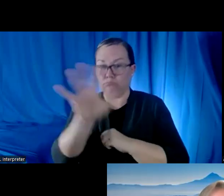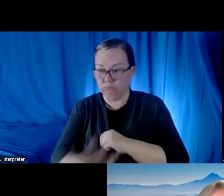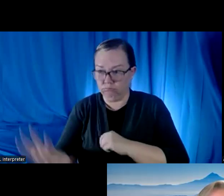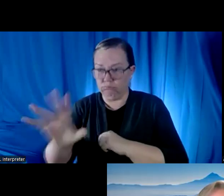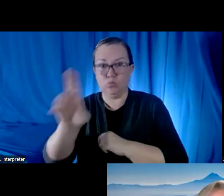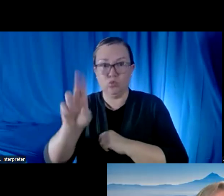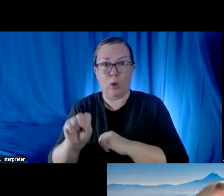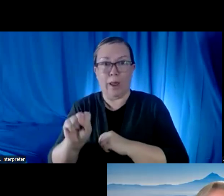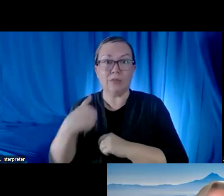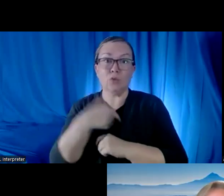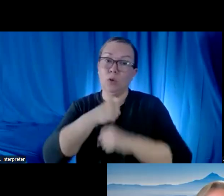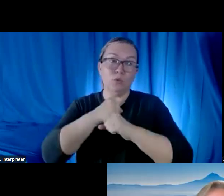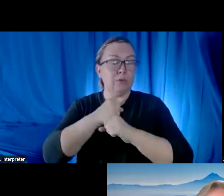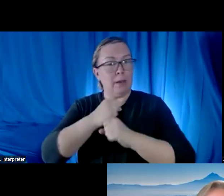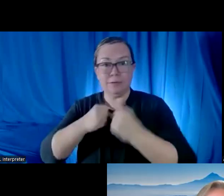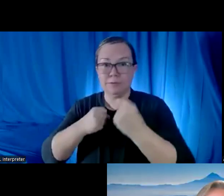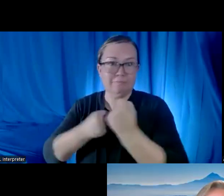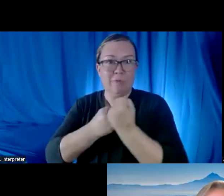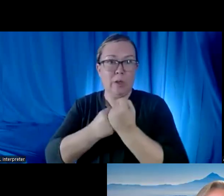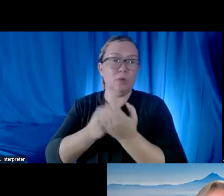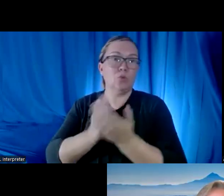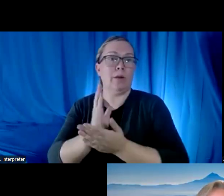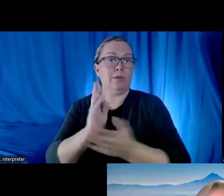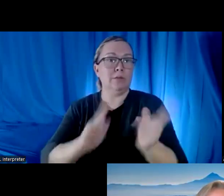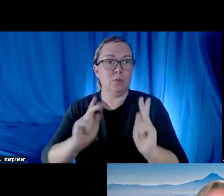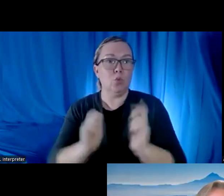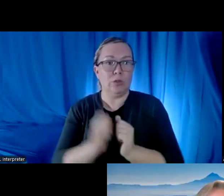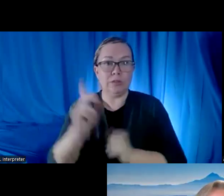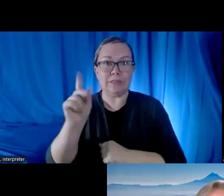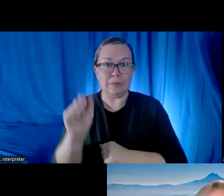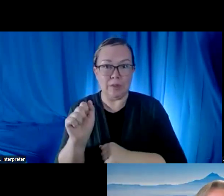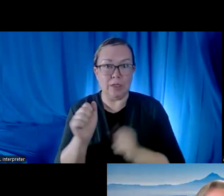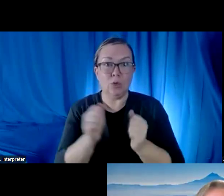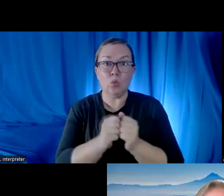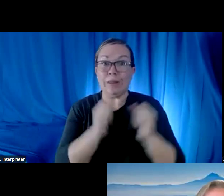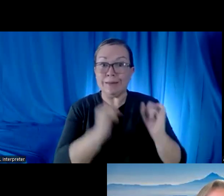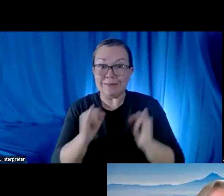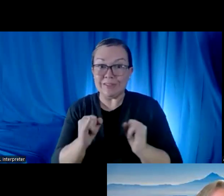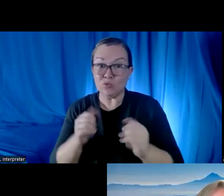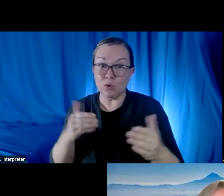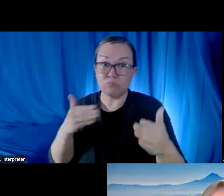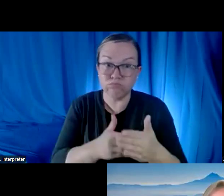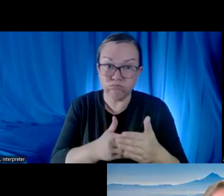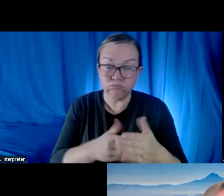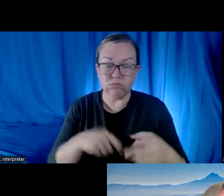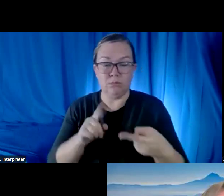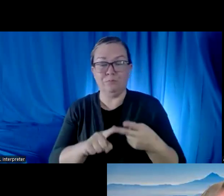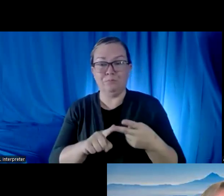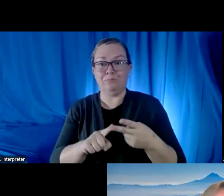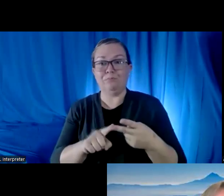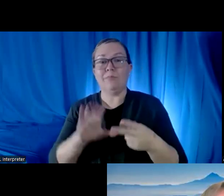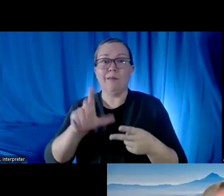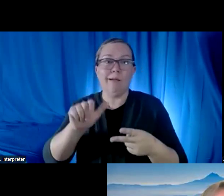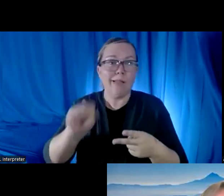basically protect and defend the rights of people with disabilities. We do it through individual litigation, class action